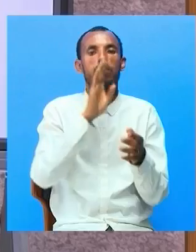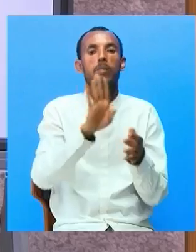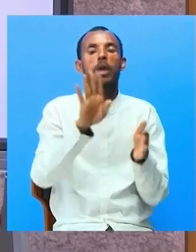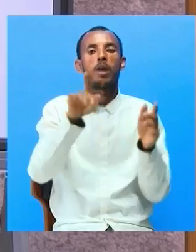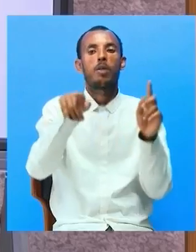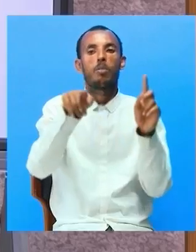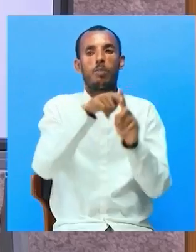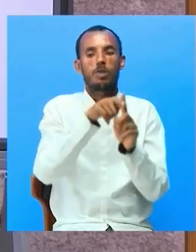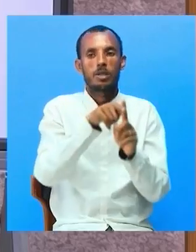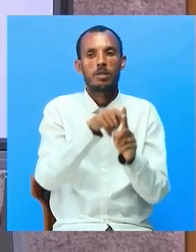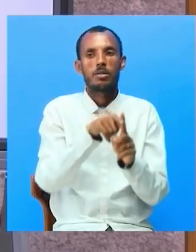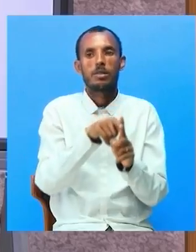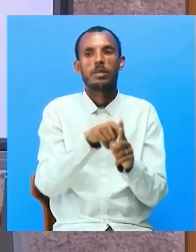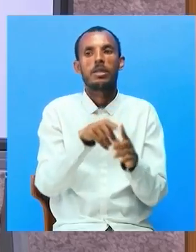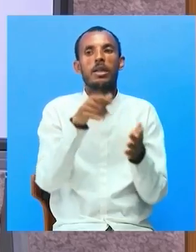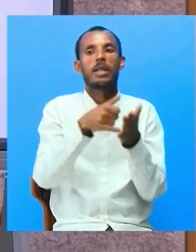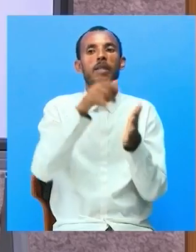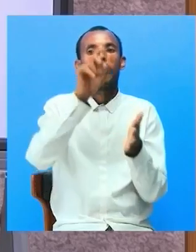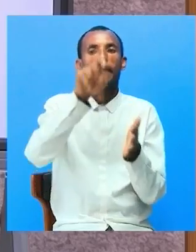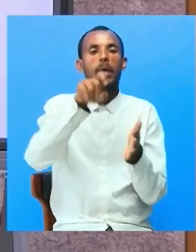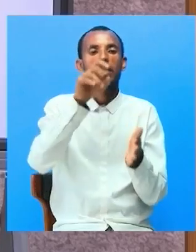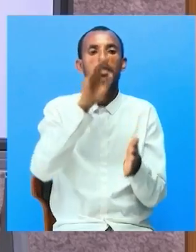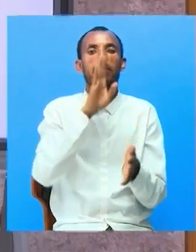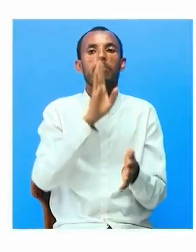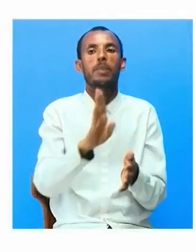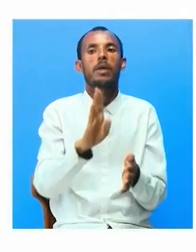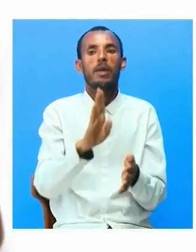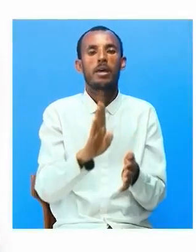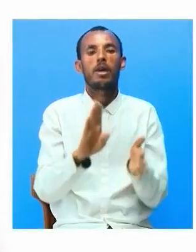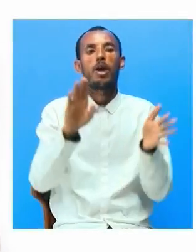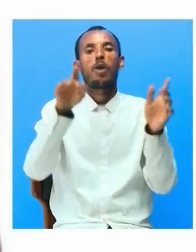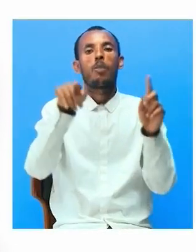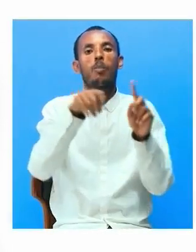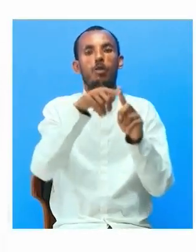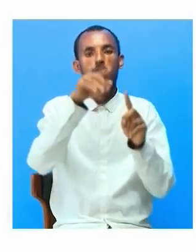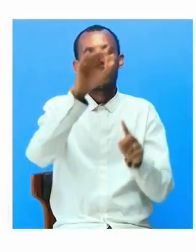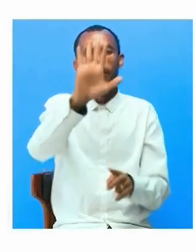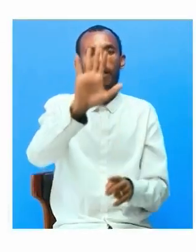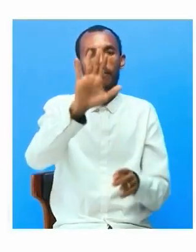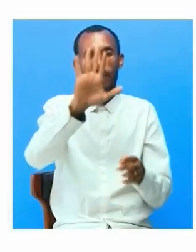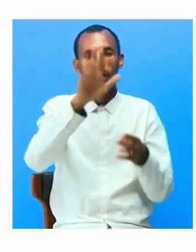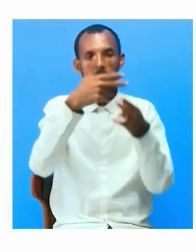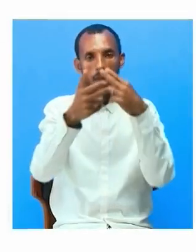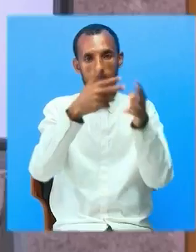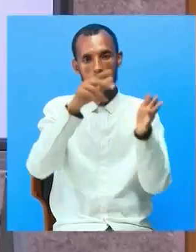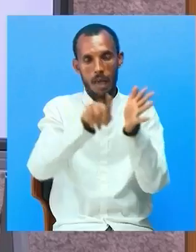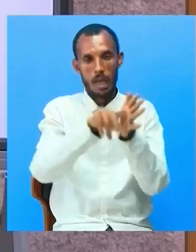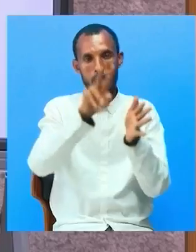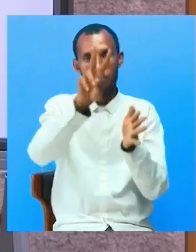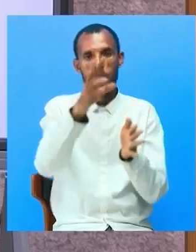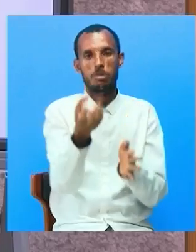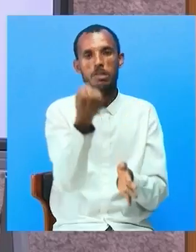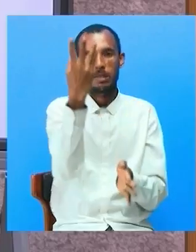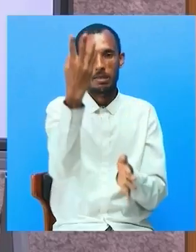positive, and it must be positive 5. 5 times negative 2